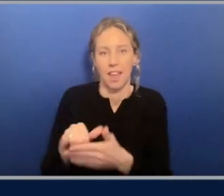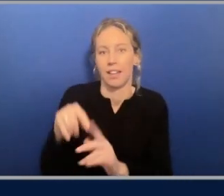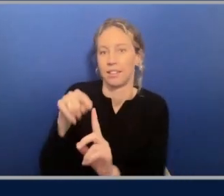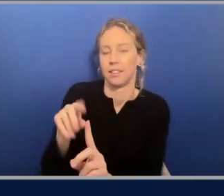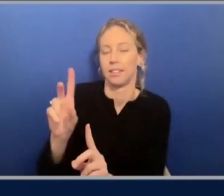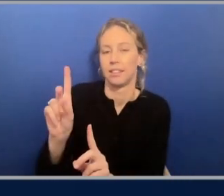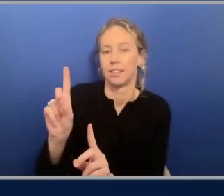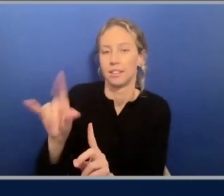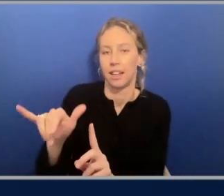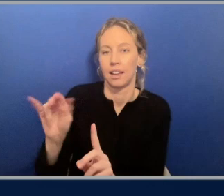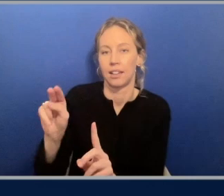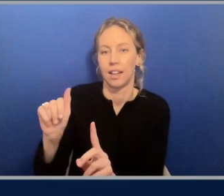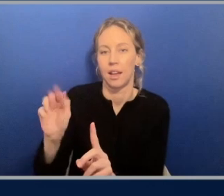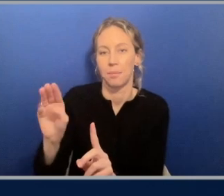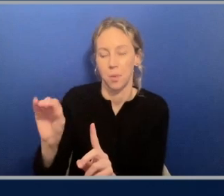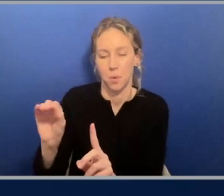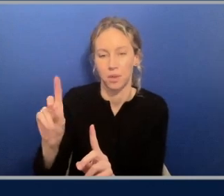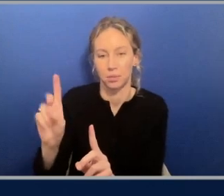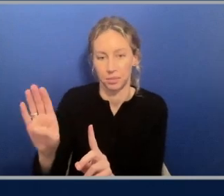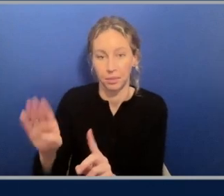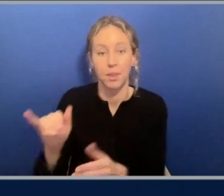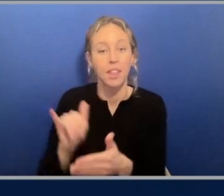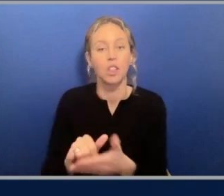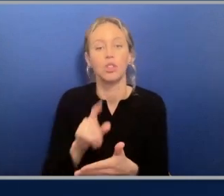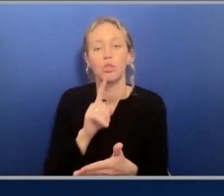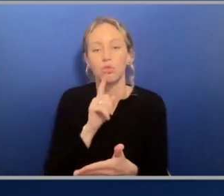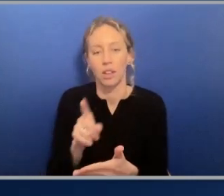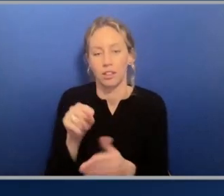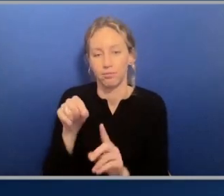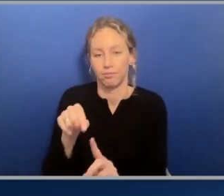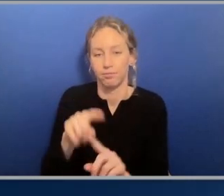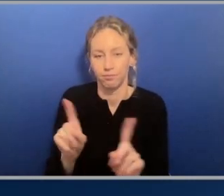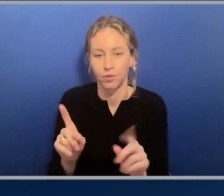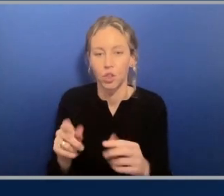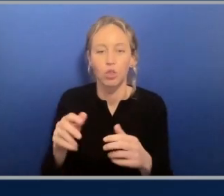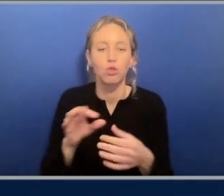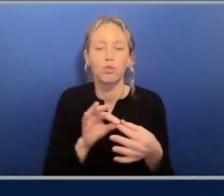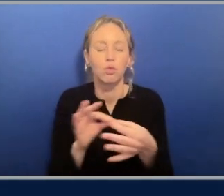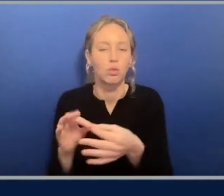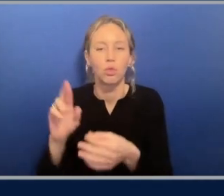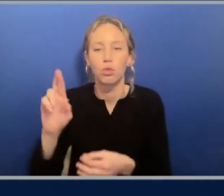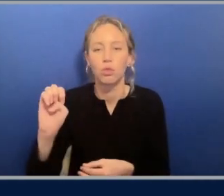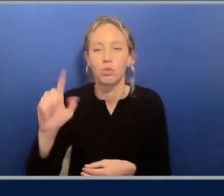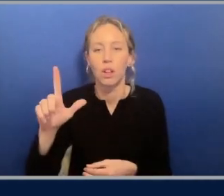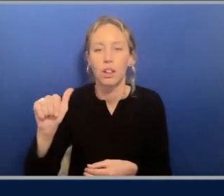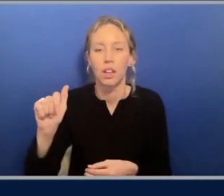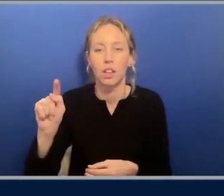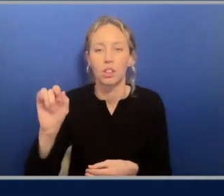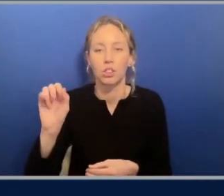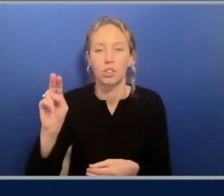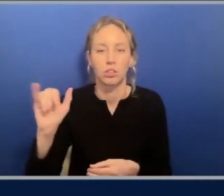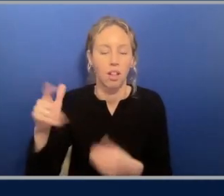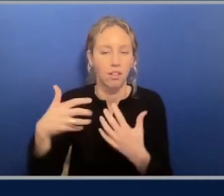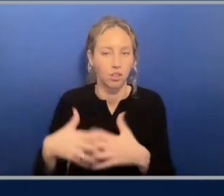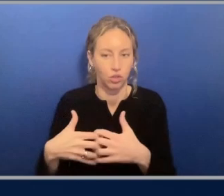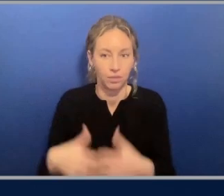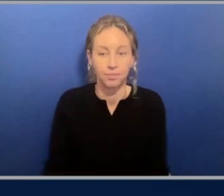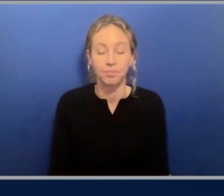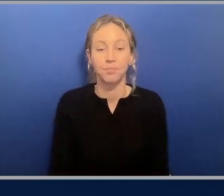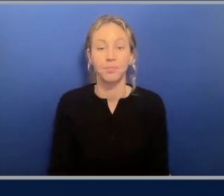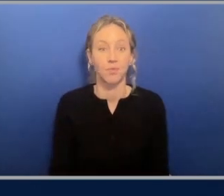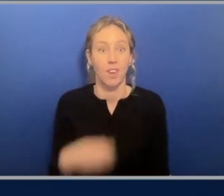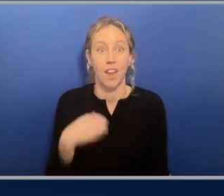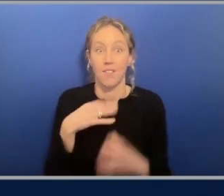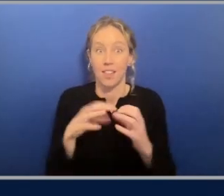So it's not part of DynamoDB per se, it's a relational engine. Thanks for that clarification. Yeah. Moving in, well, like I said, we got a lot to cover